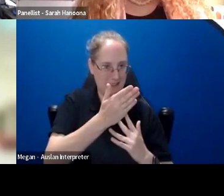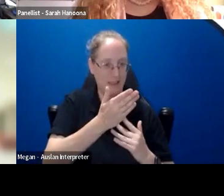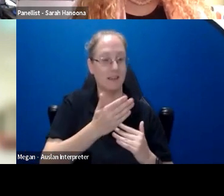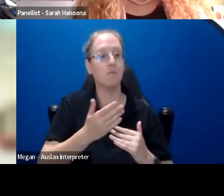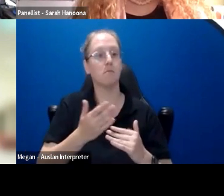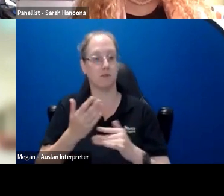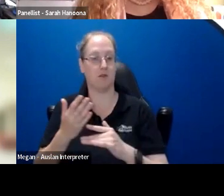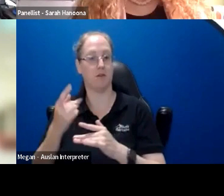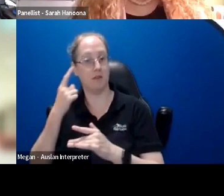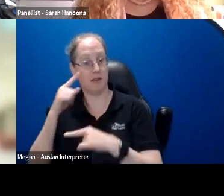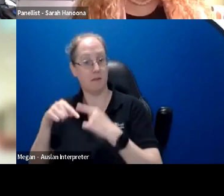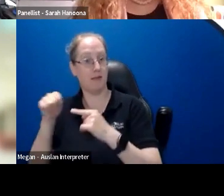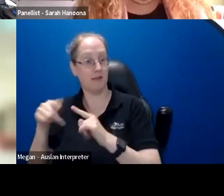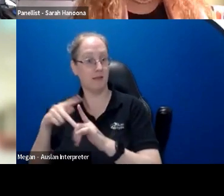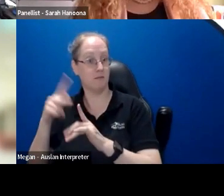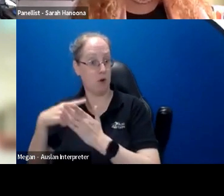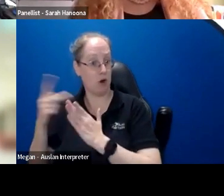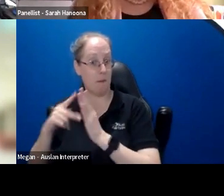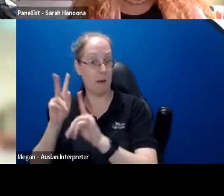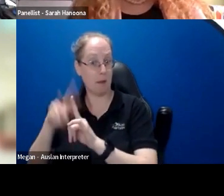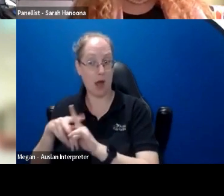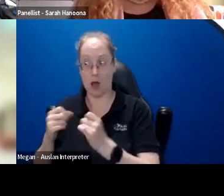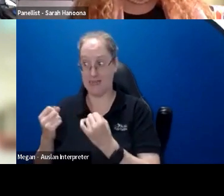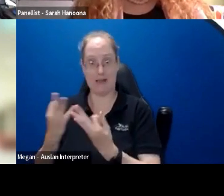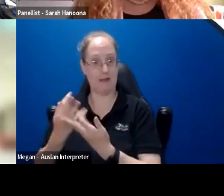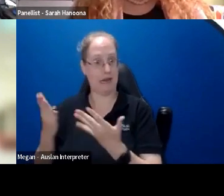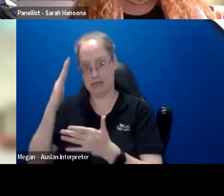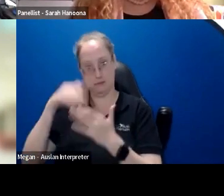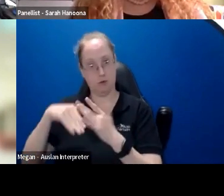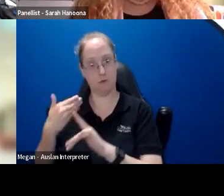program, where I didn't have any experience and I wasn't getting a job